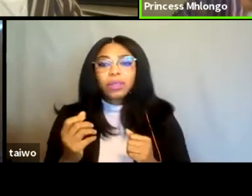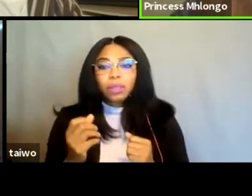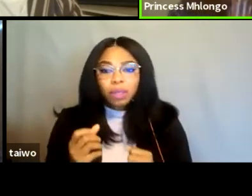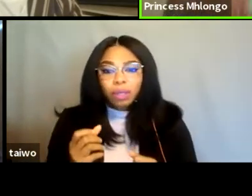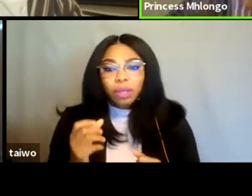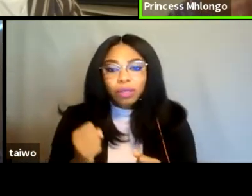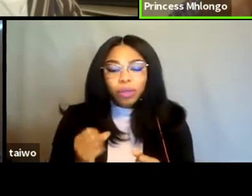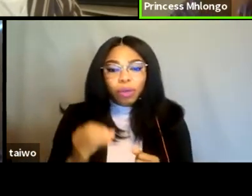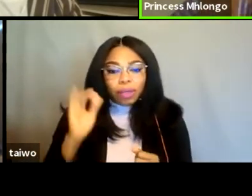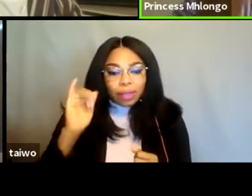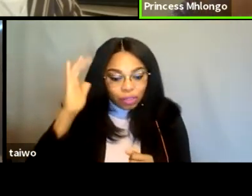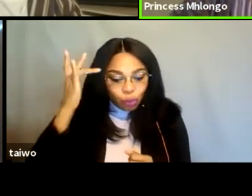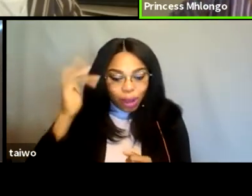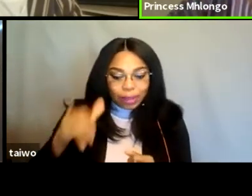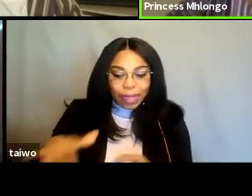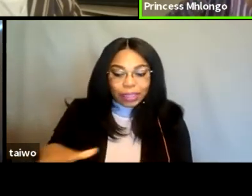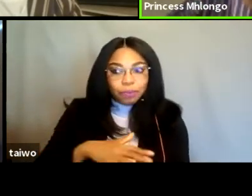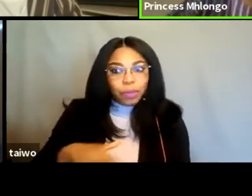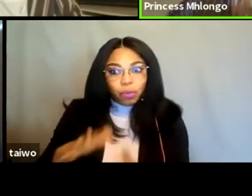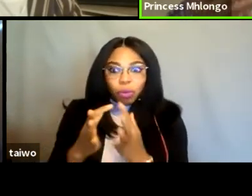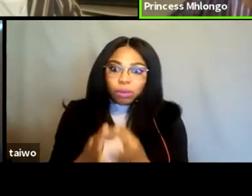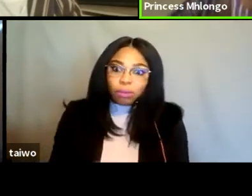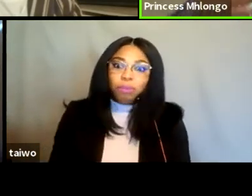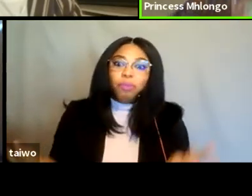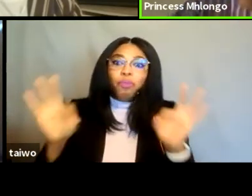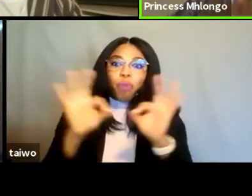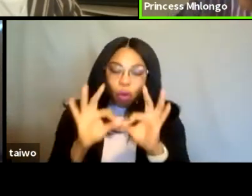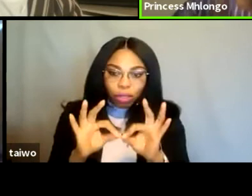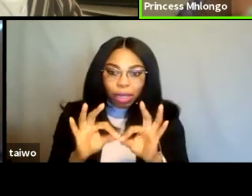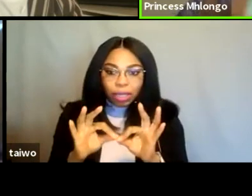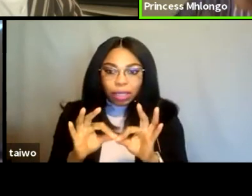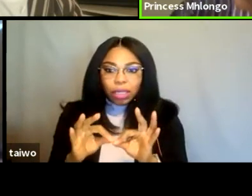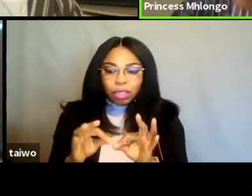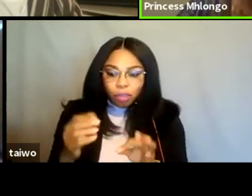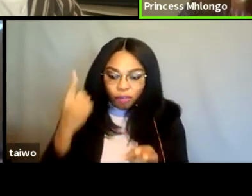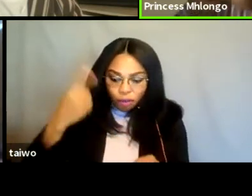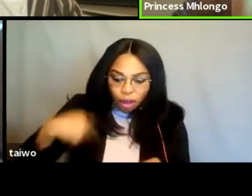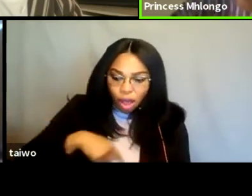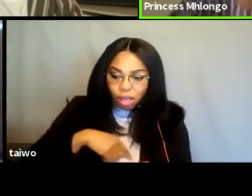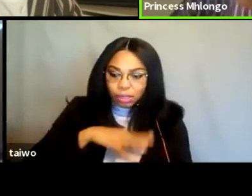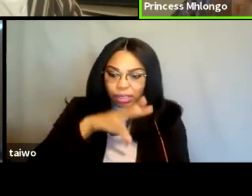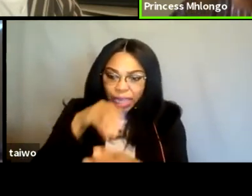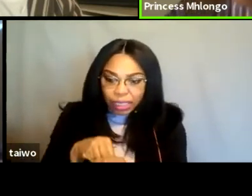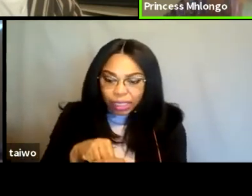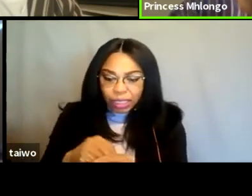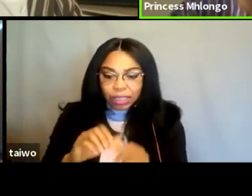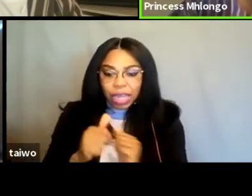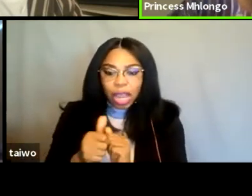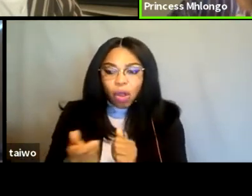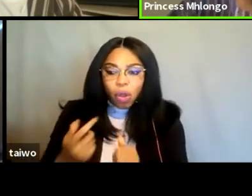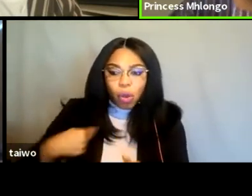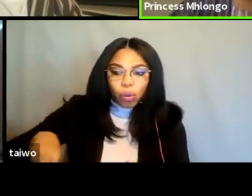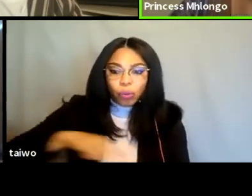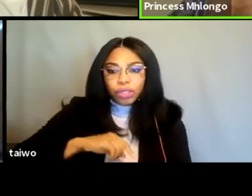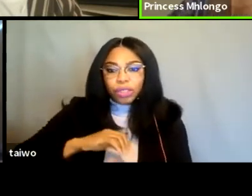Which is why the platform became so crucial in just us engaging in how we share our